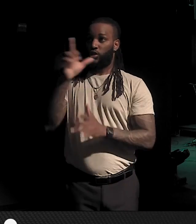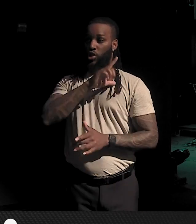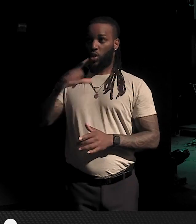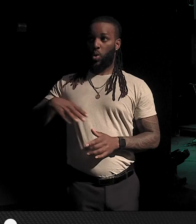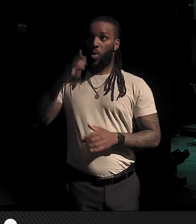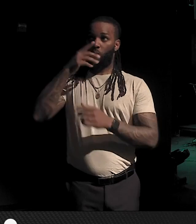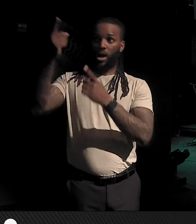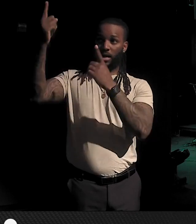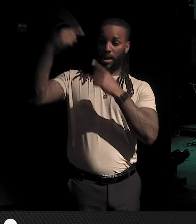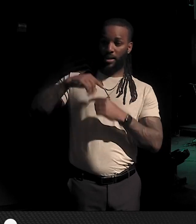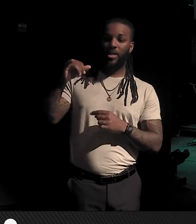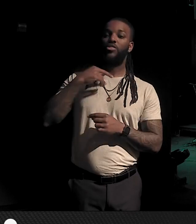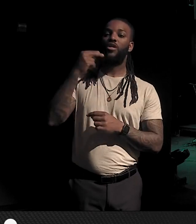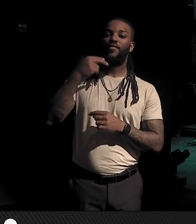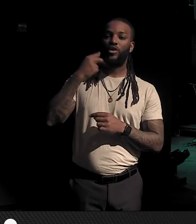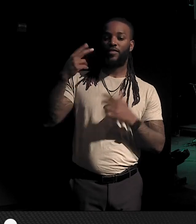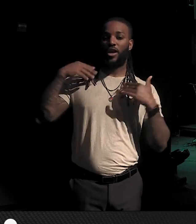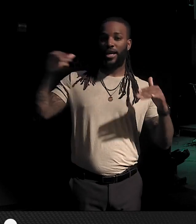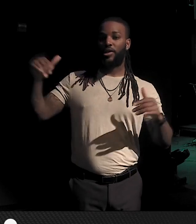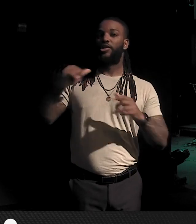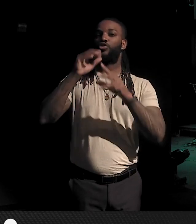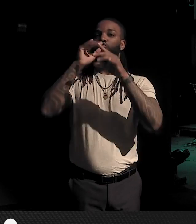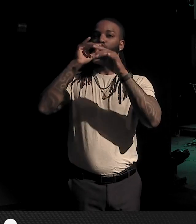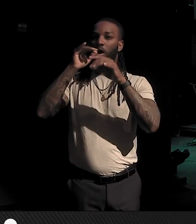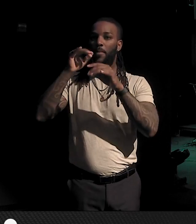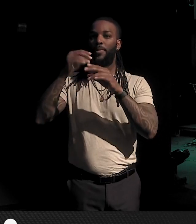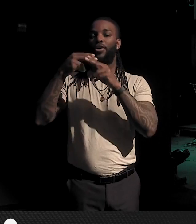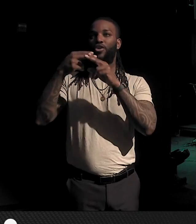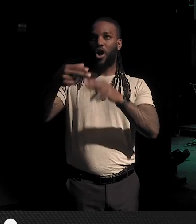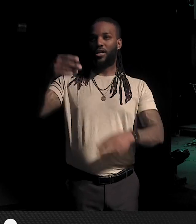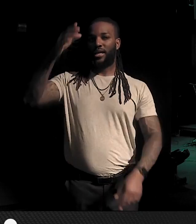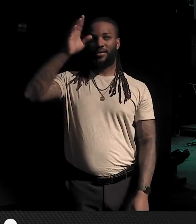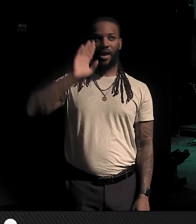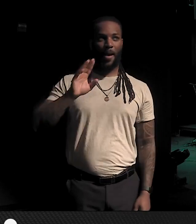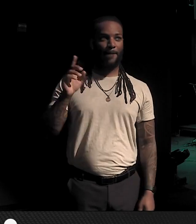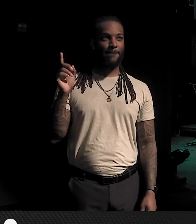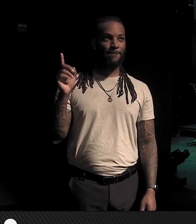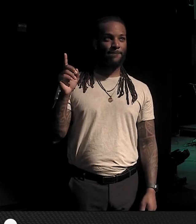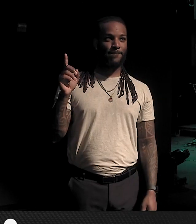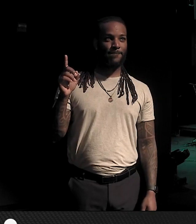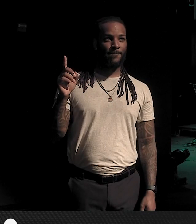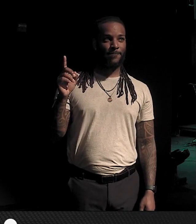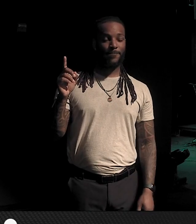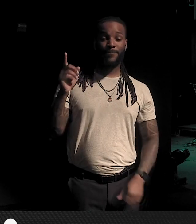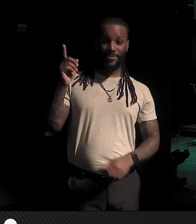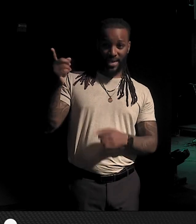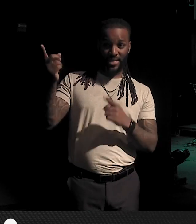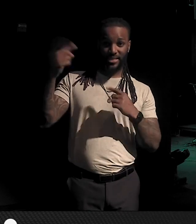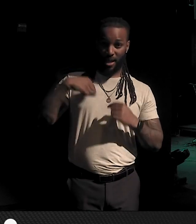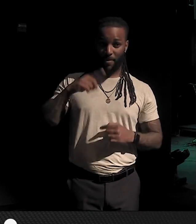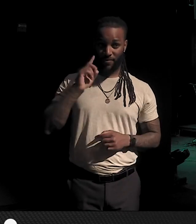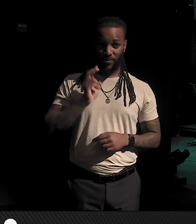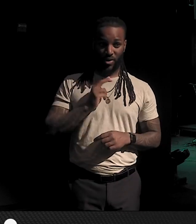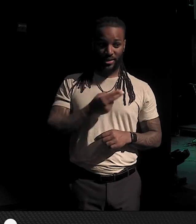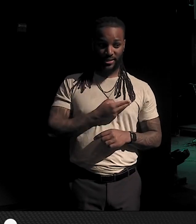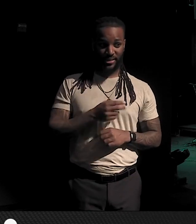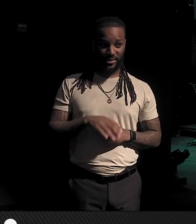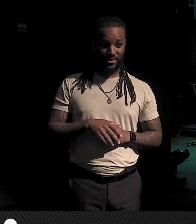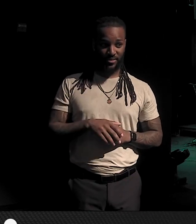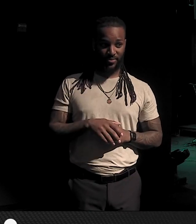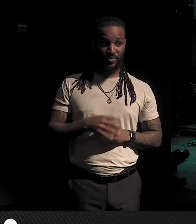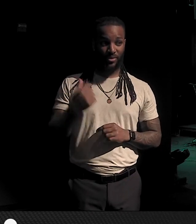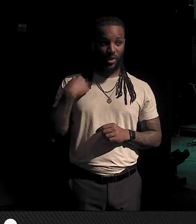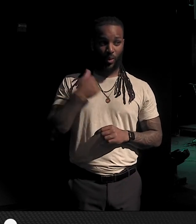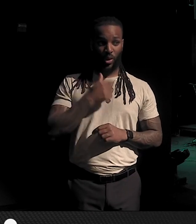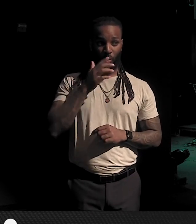with the voice of an archangel, and the trumpet call of God. He's coming for us, and we're